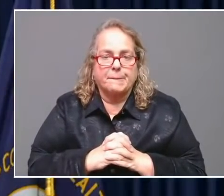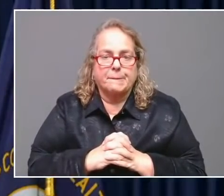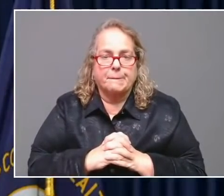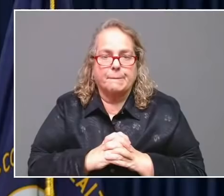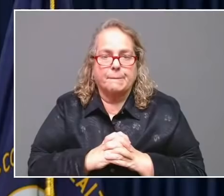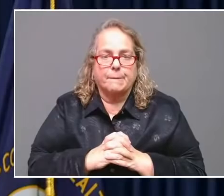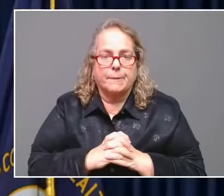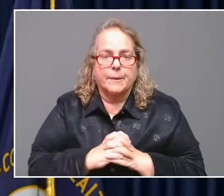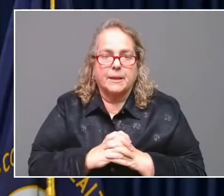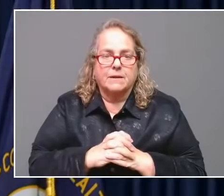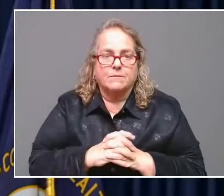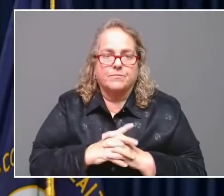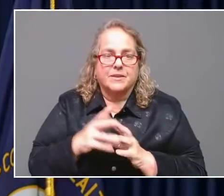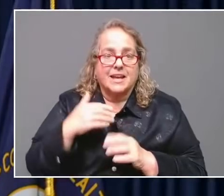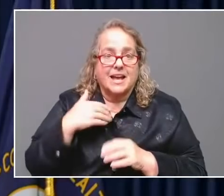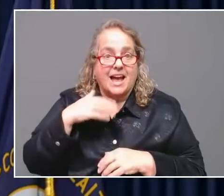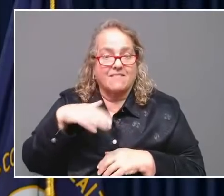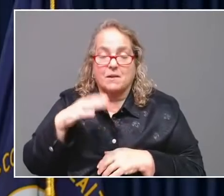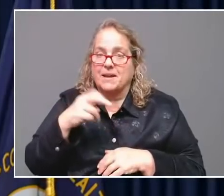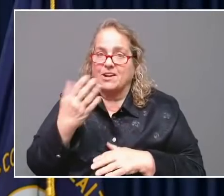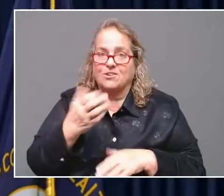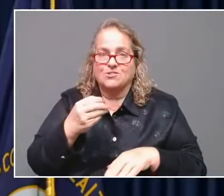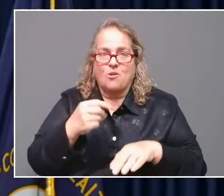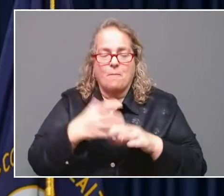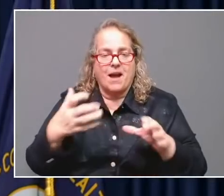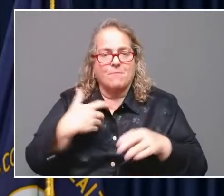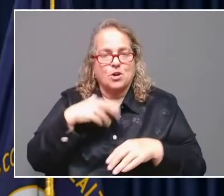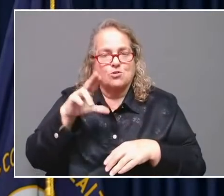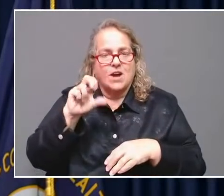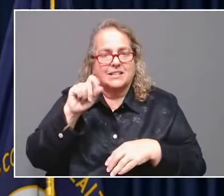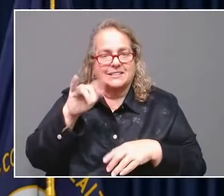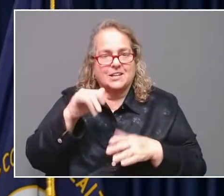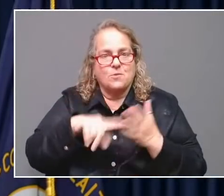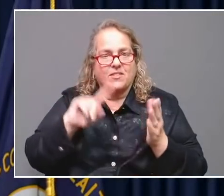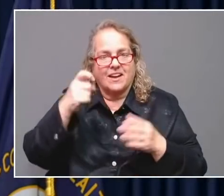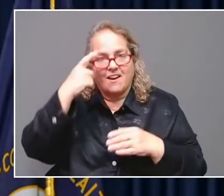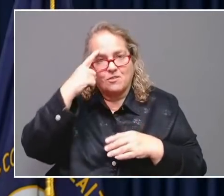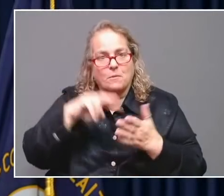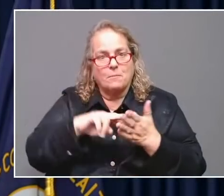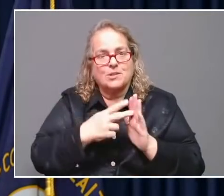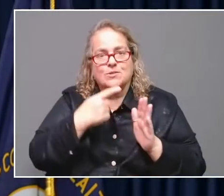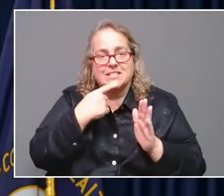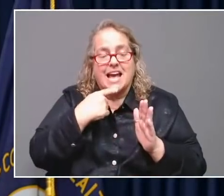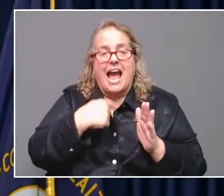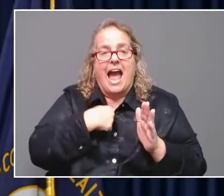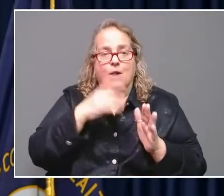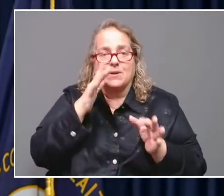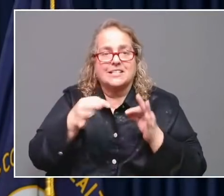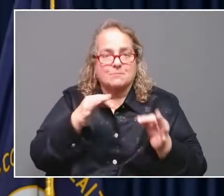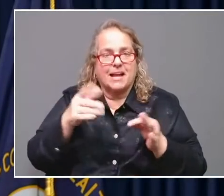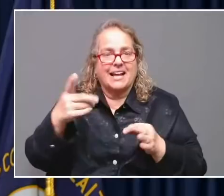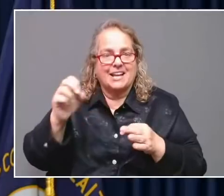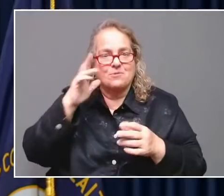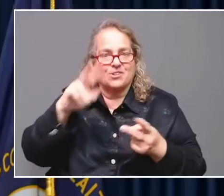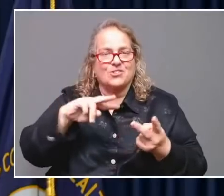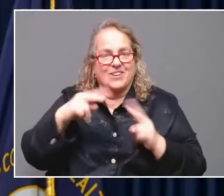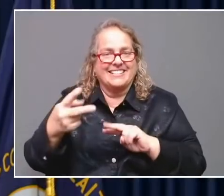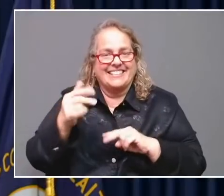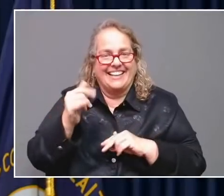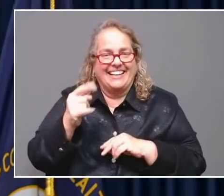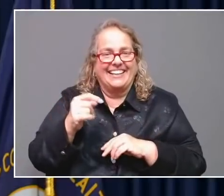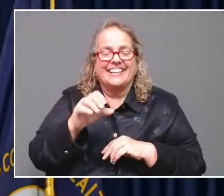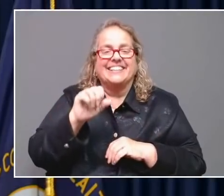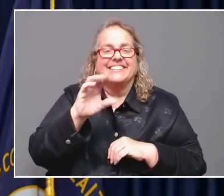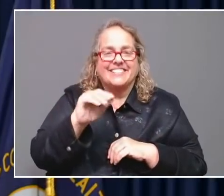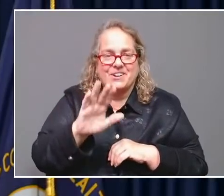I haven't been here so much. I'm rusty. I think what the governor meant to say is I'll explain it and then he'll translate it, because he's had to clean up for me a few times.